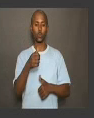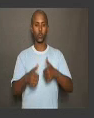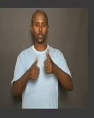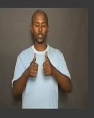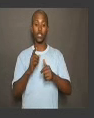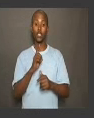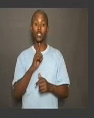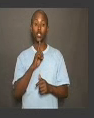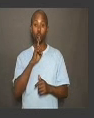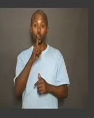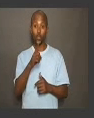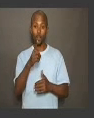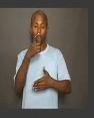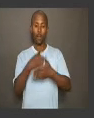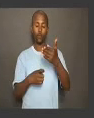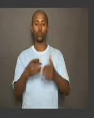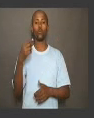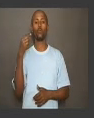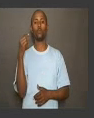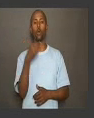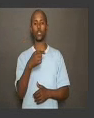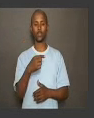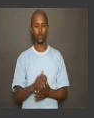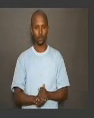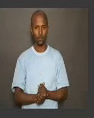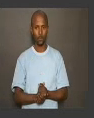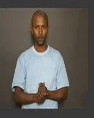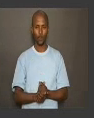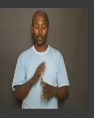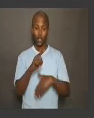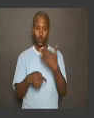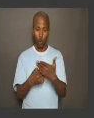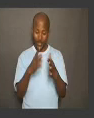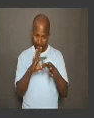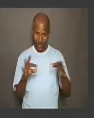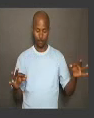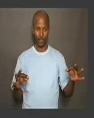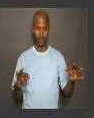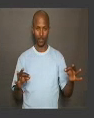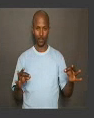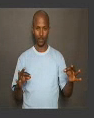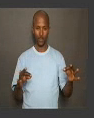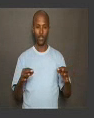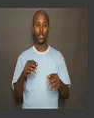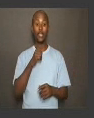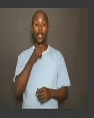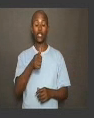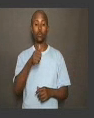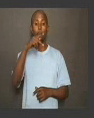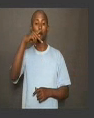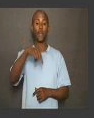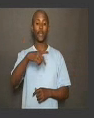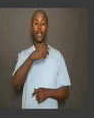the truth value false. So the statement, negation of P